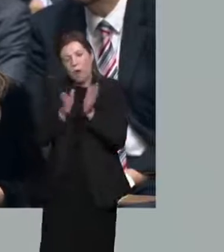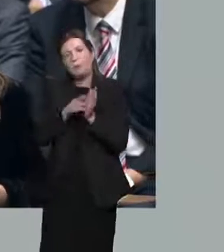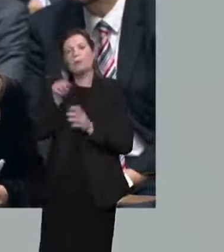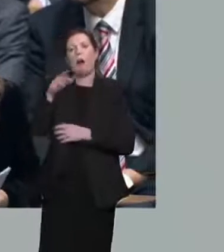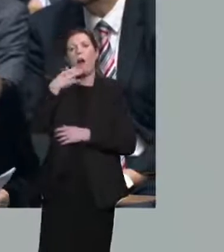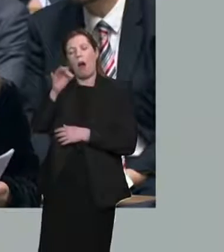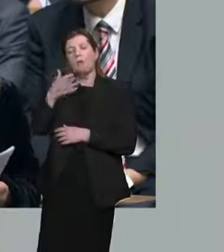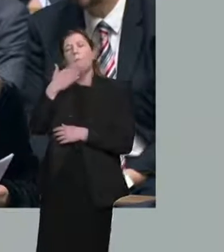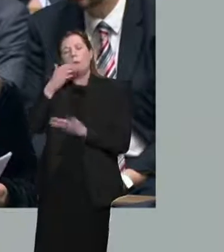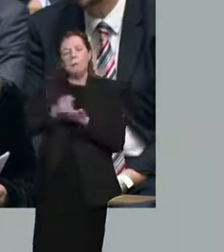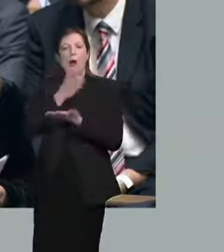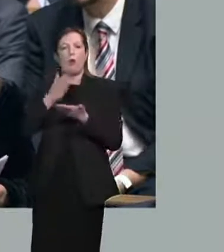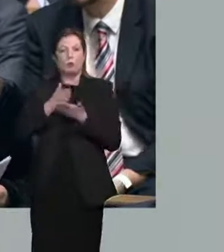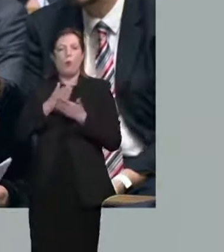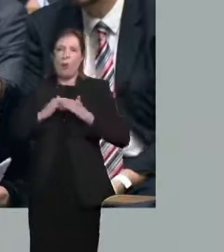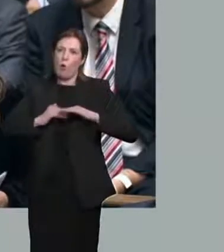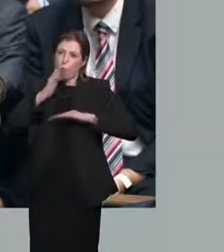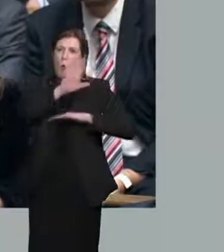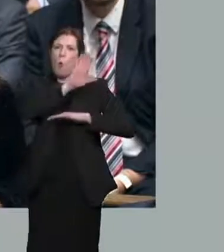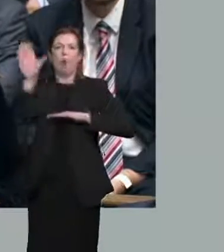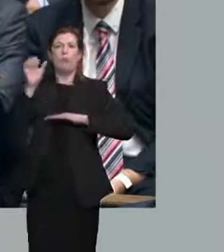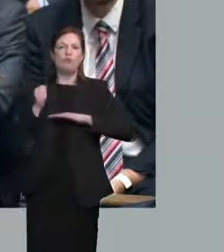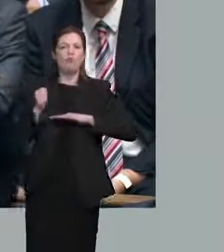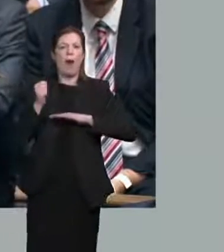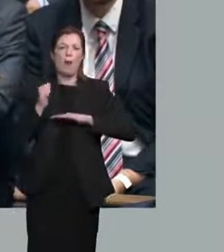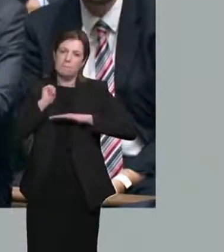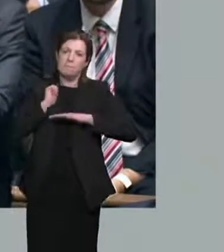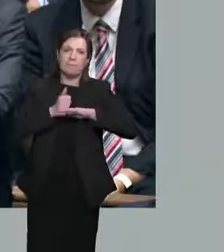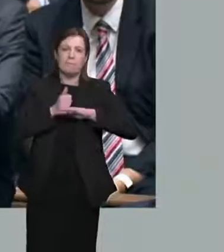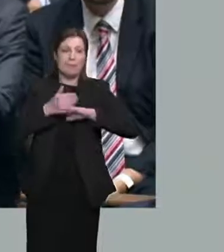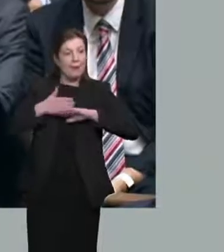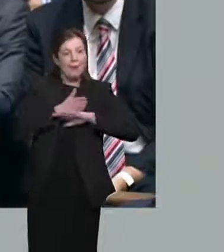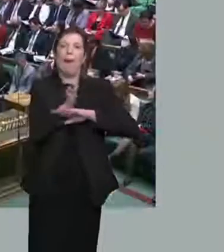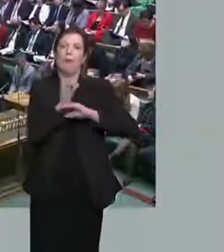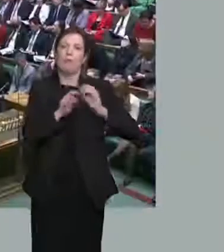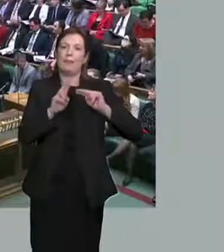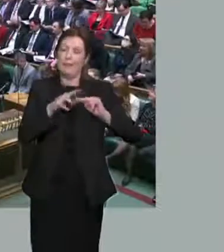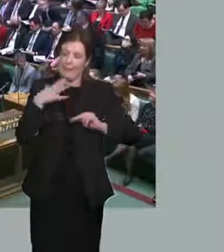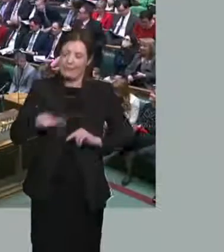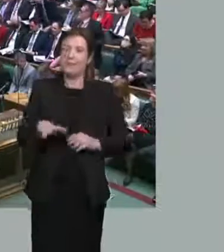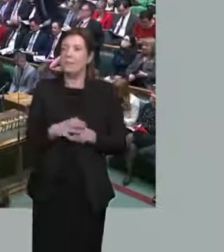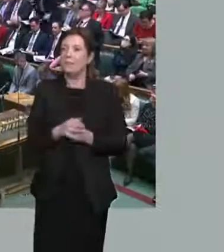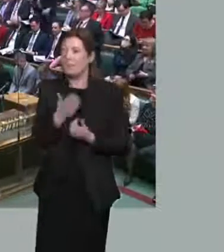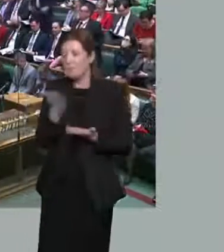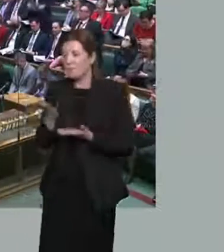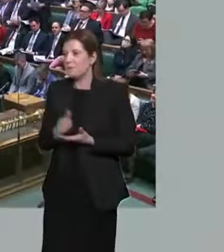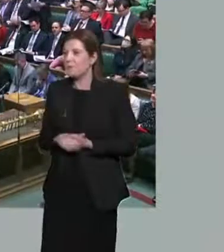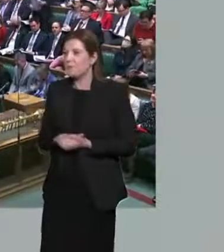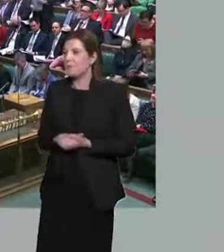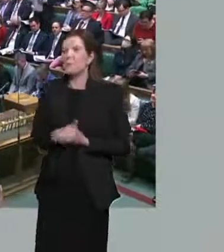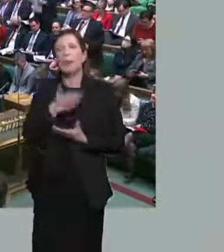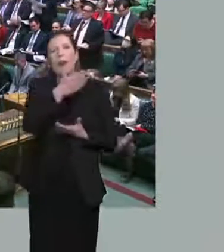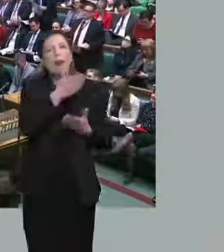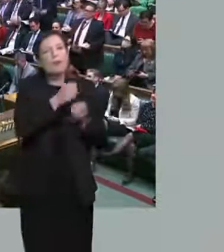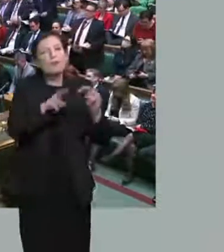delivering a real Northern powerhouse rail, including a stop in Bradford City? Prime Minister. Mr. Speaker, I